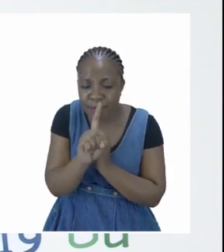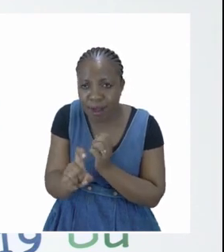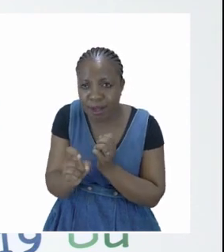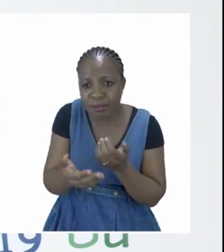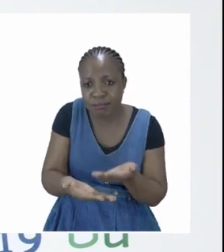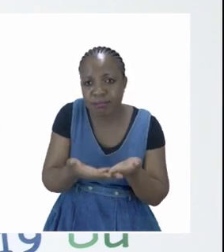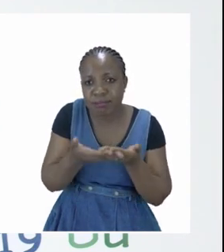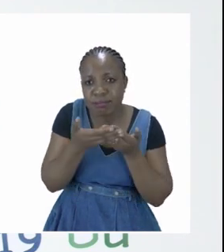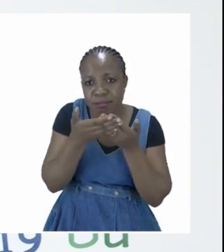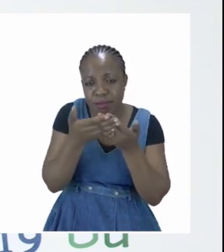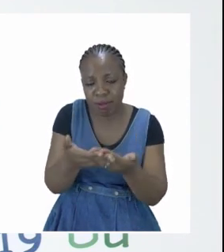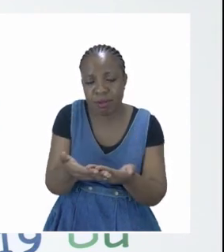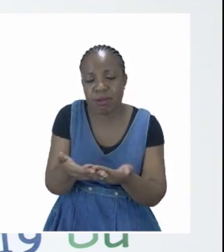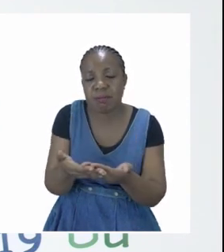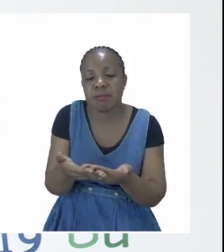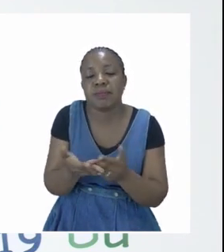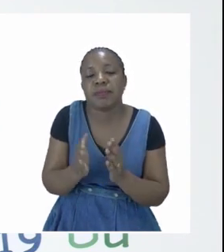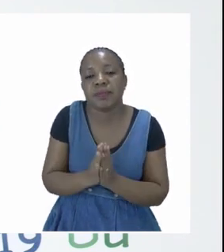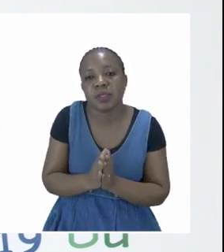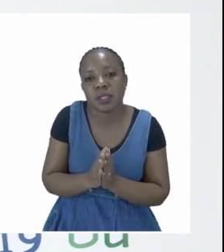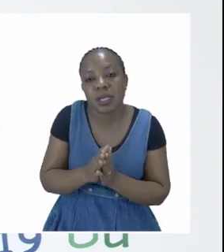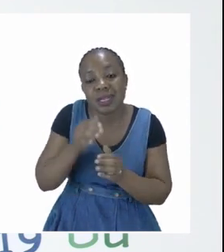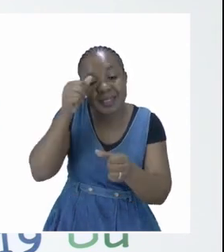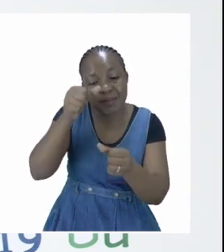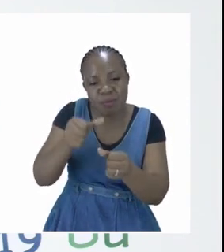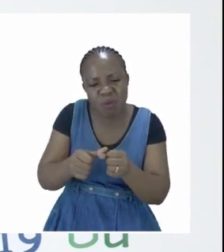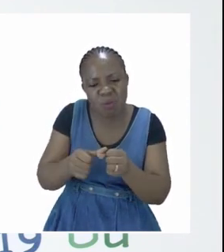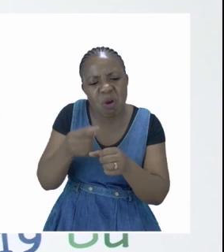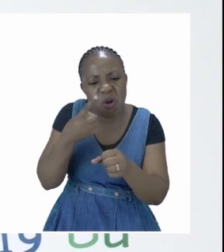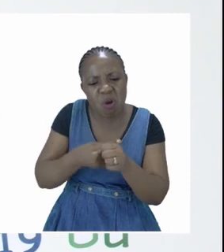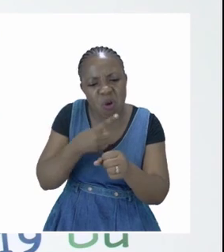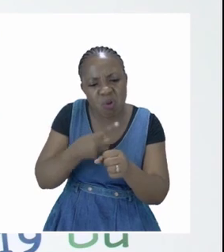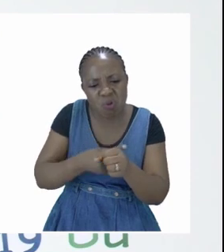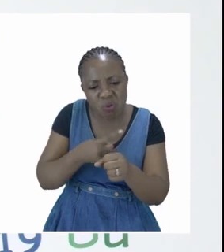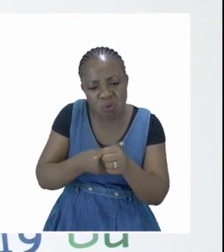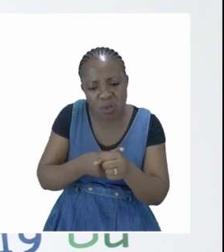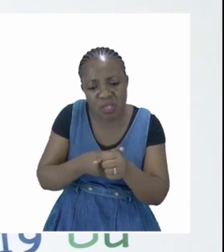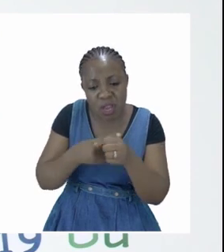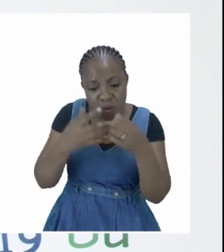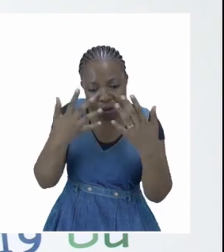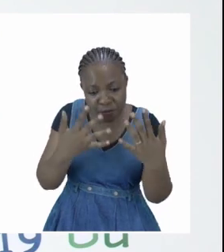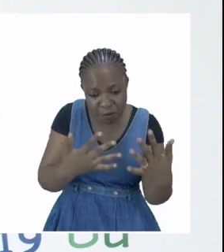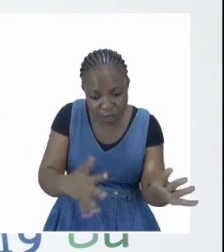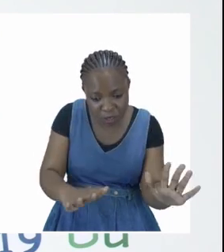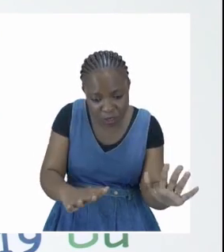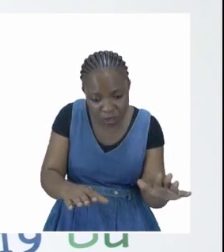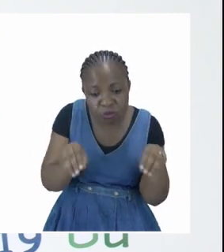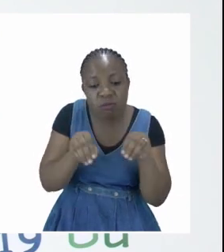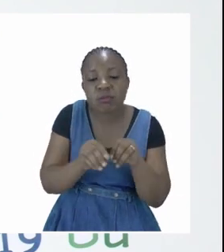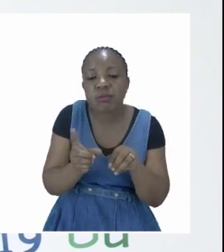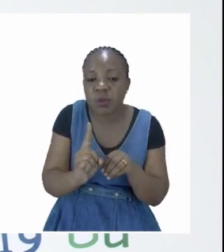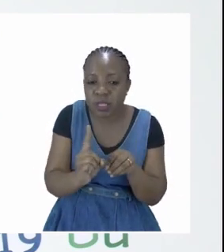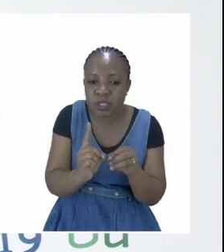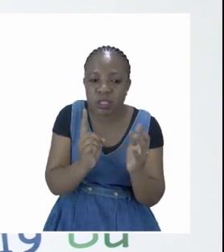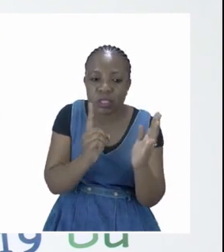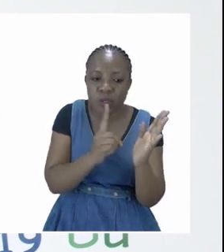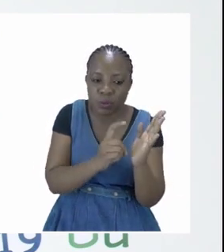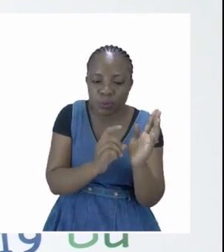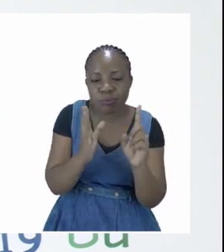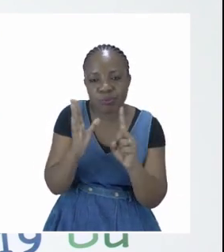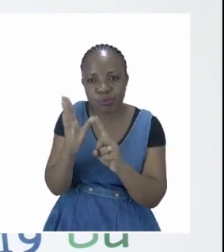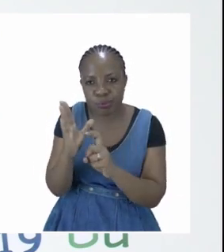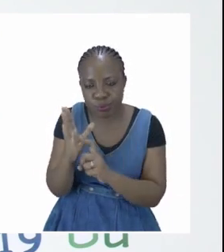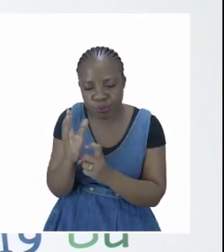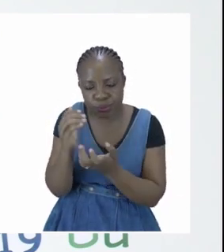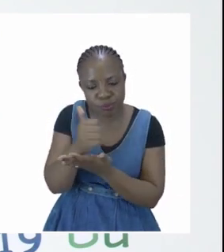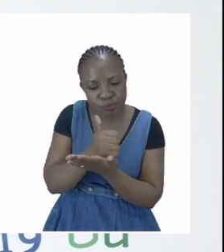lesson. Remember, at the end of every lesson, we need to sanitize. We sanitize